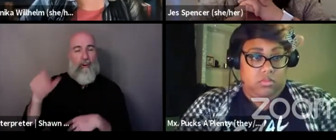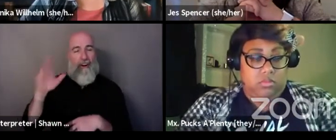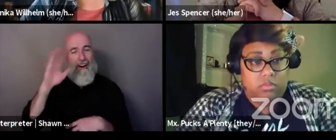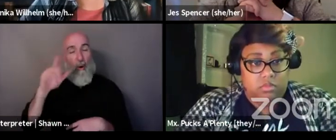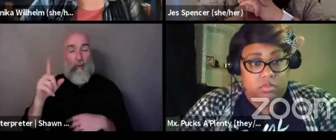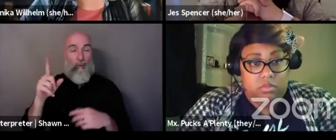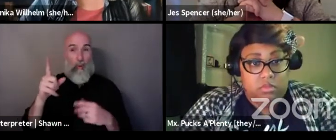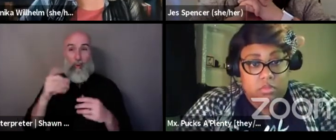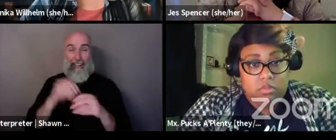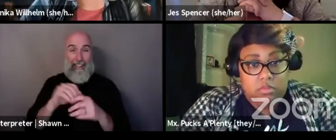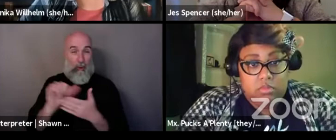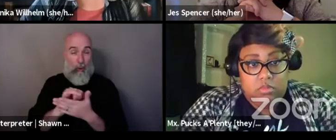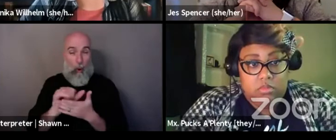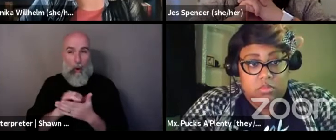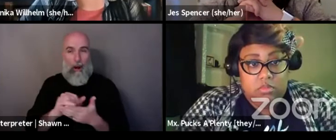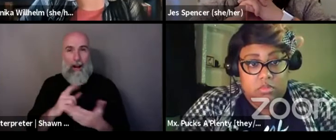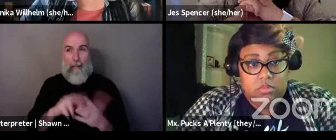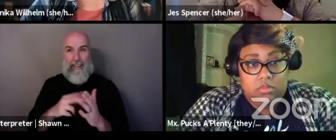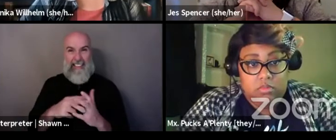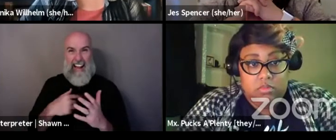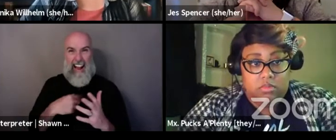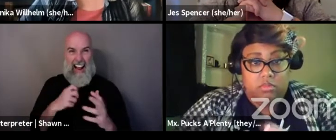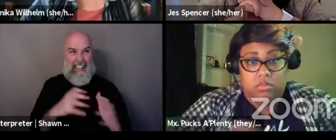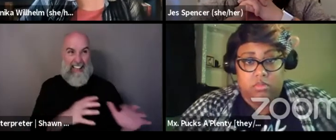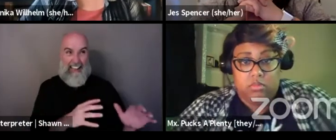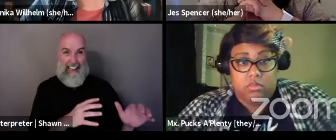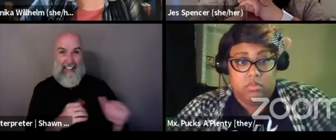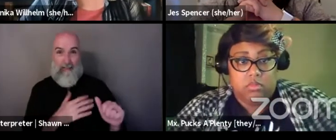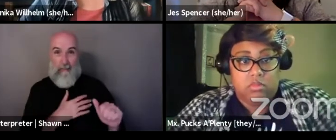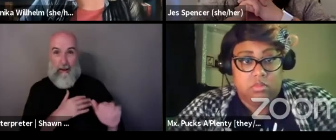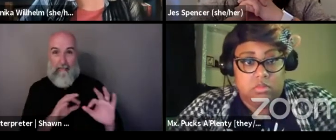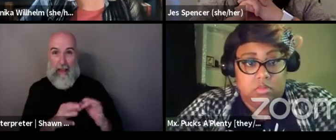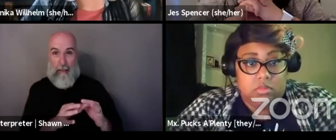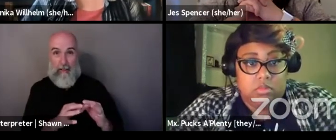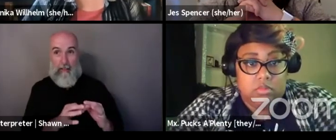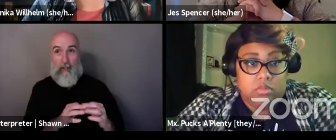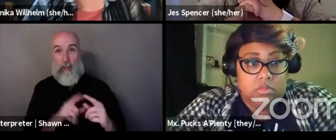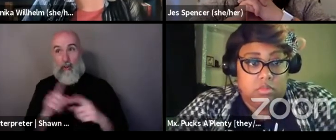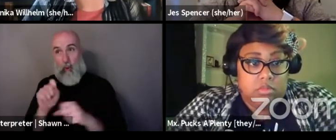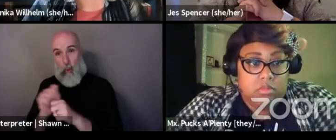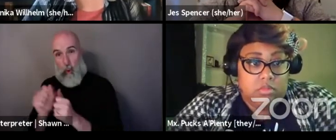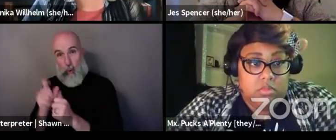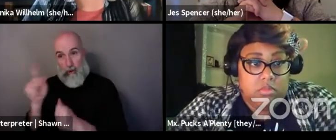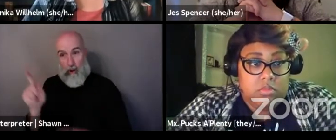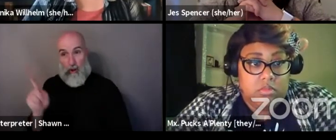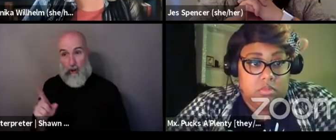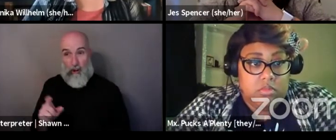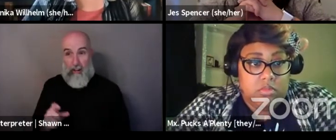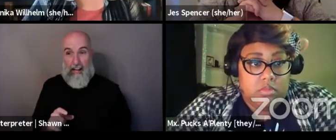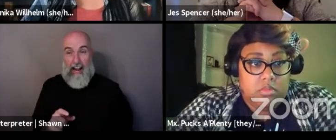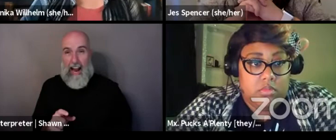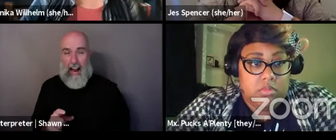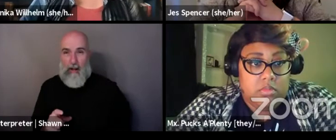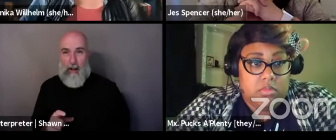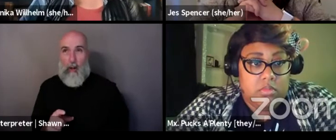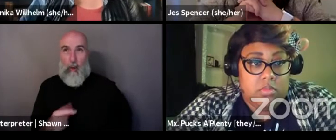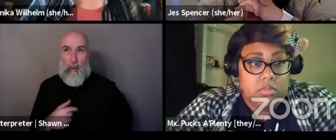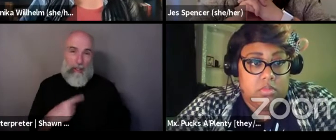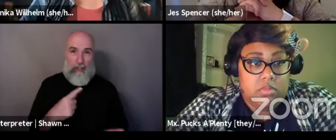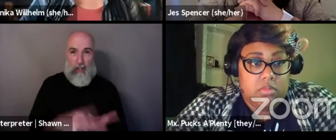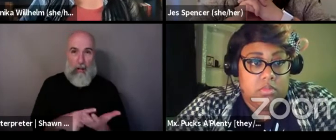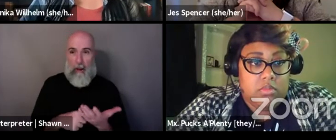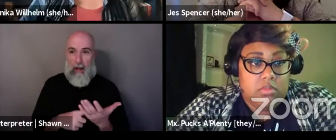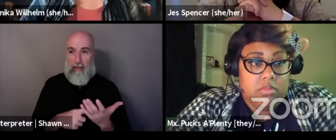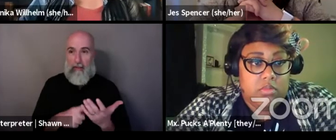New York, which meant I had to leave my family to go work with her. And I we can talk about what I had to do to make sure that